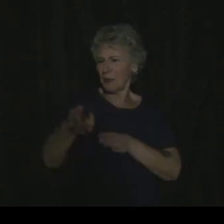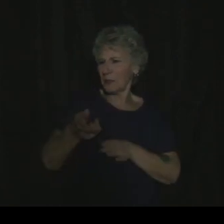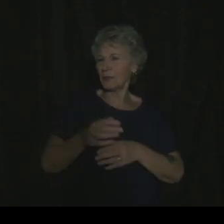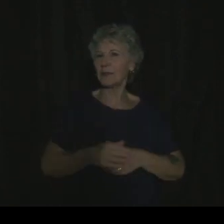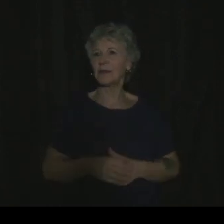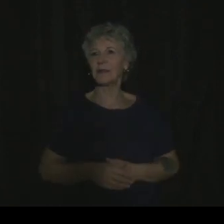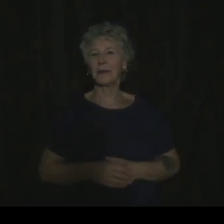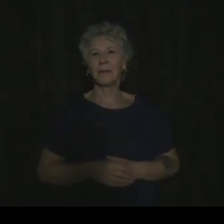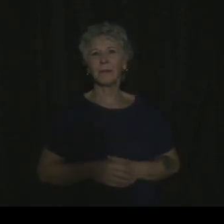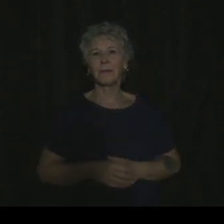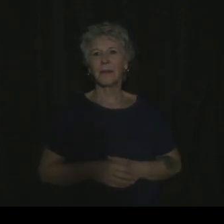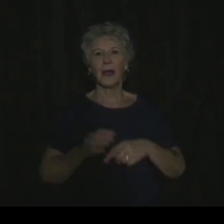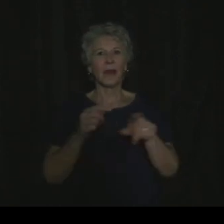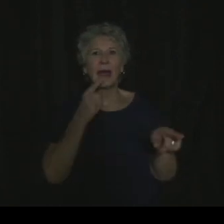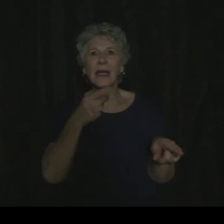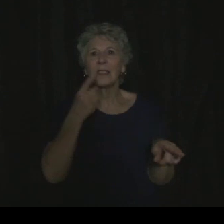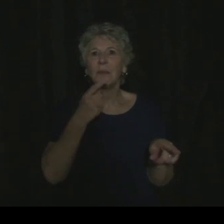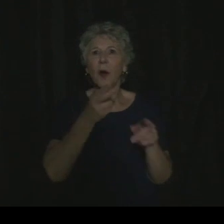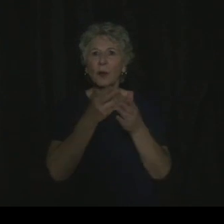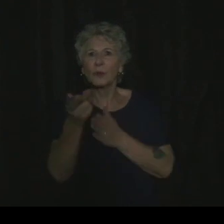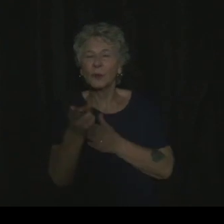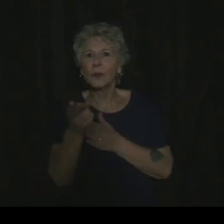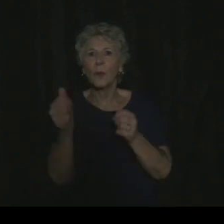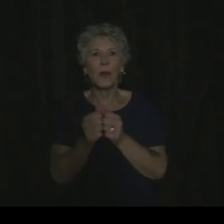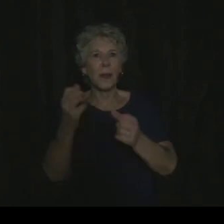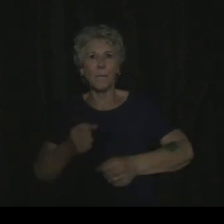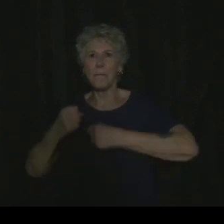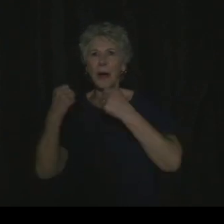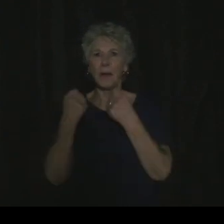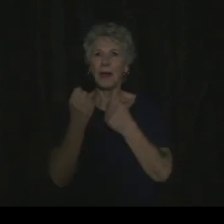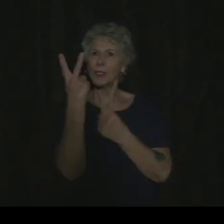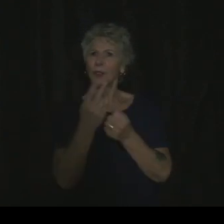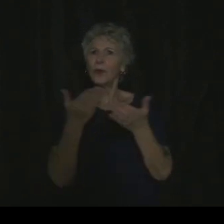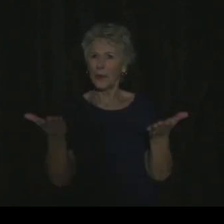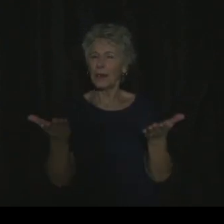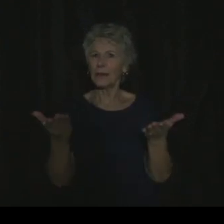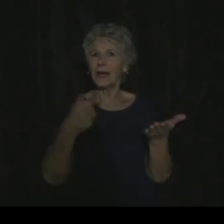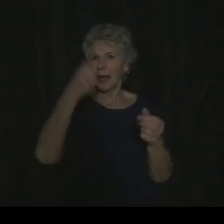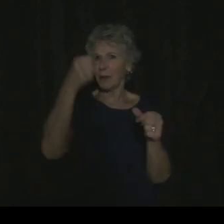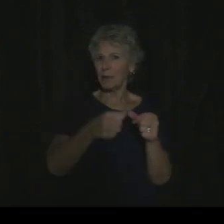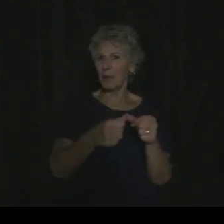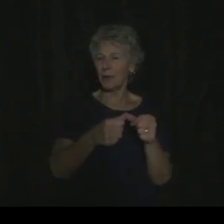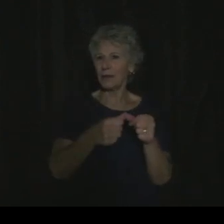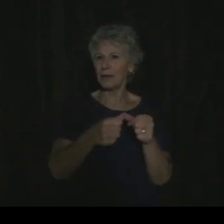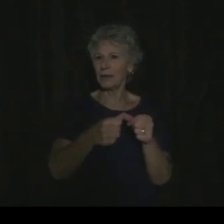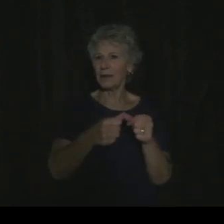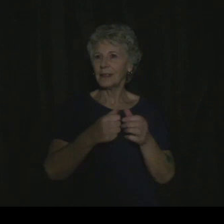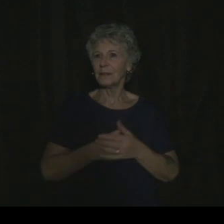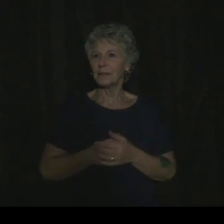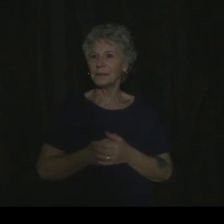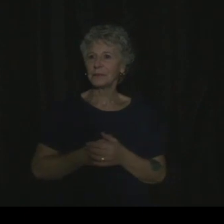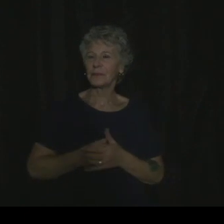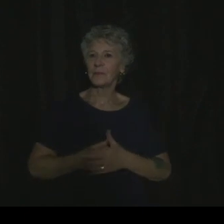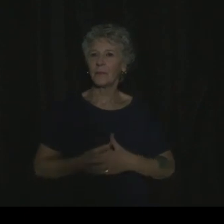movement. And they spoke truth to power. And two things that stuck out that they said to me that